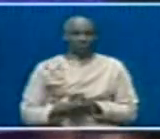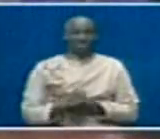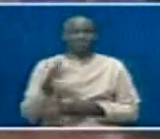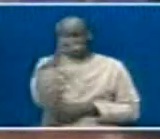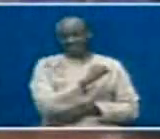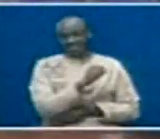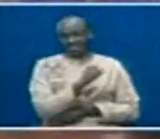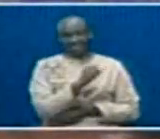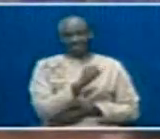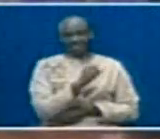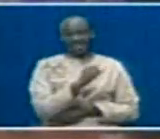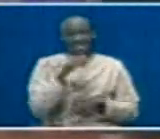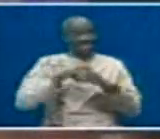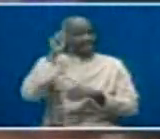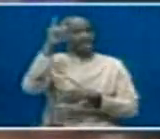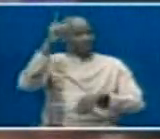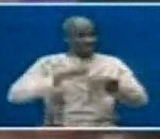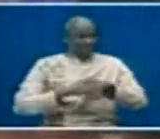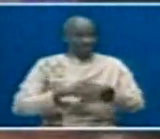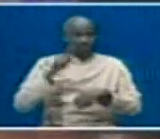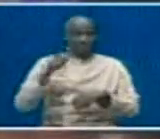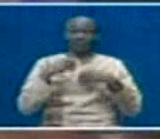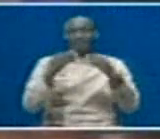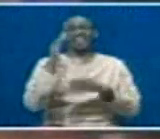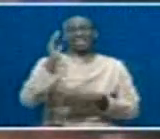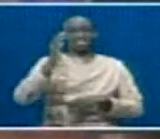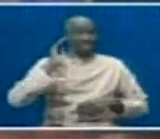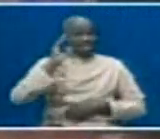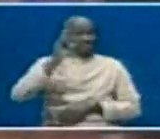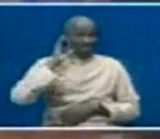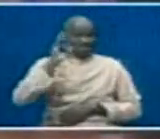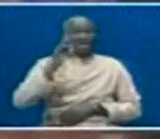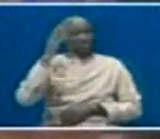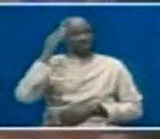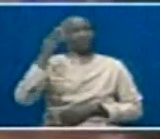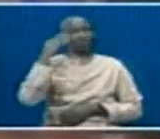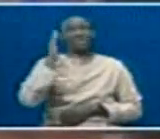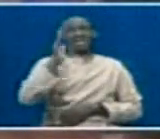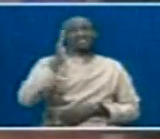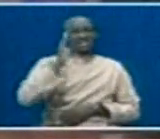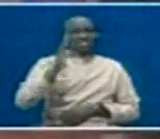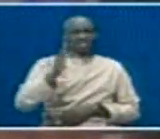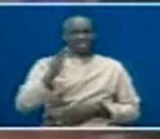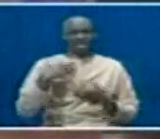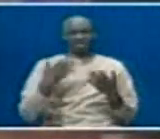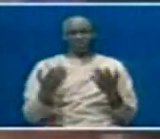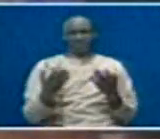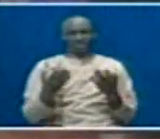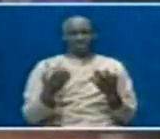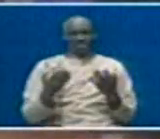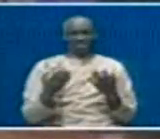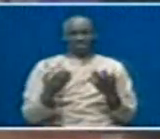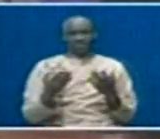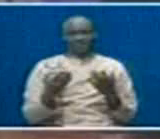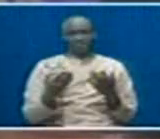Missing, he came here one time and he gave a lecture. But that was before that. He gave a lecture at the Sheikh